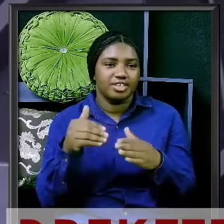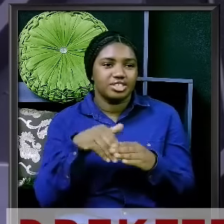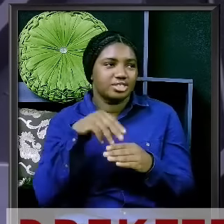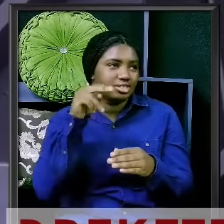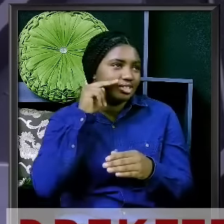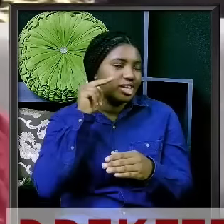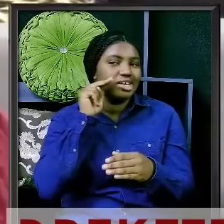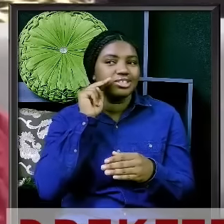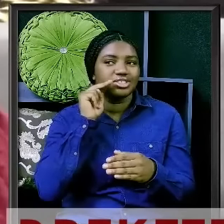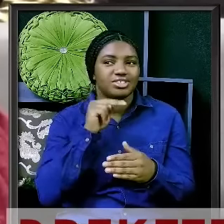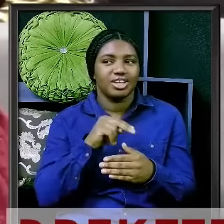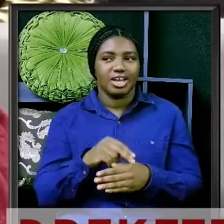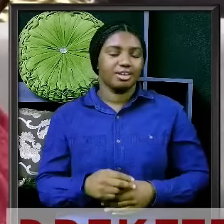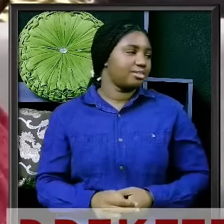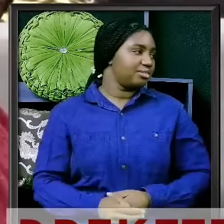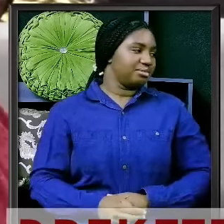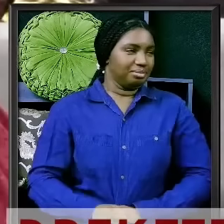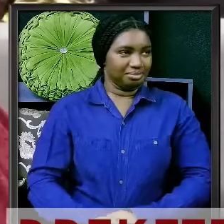amen.